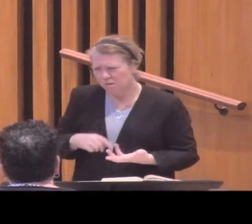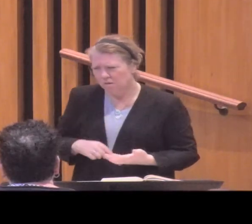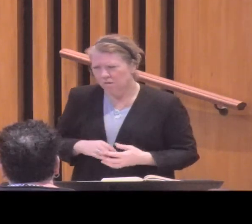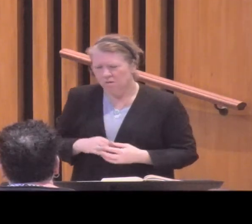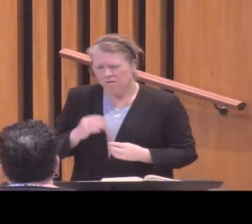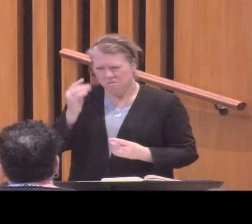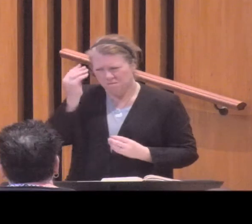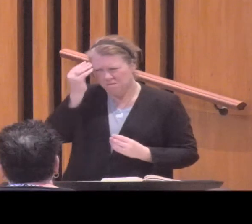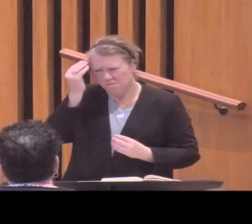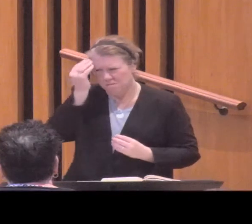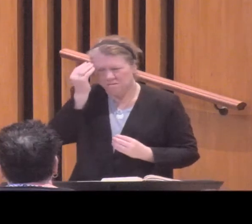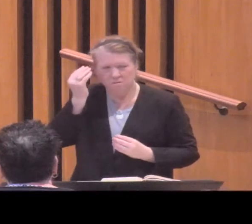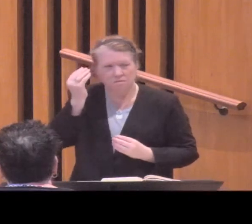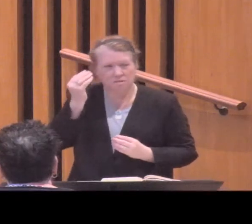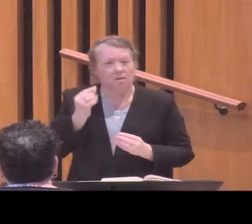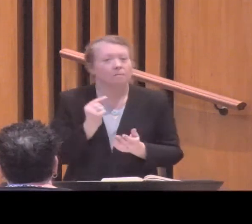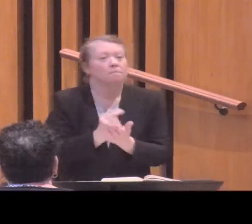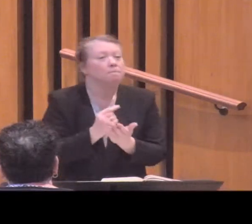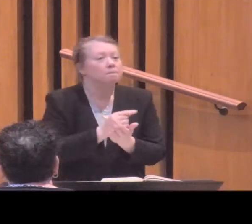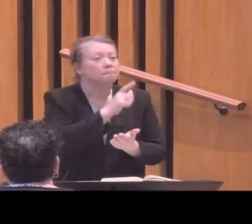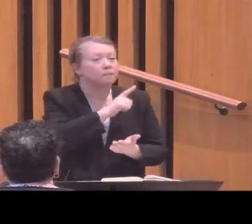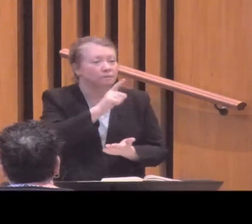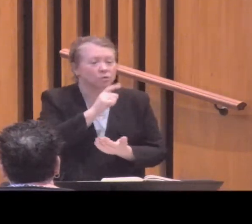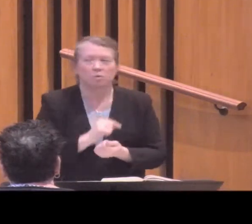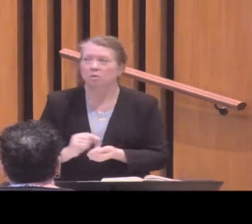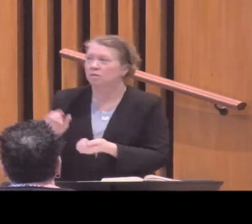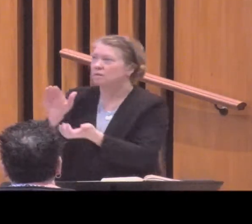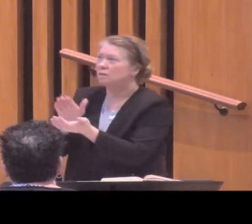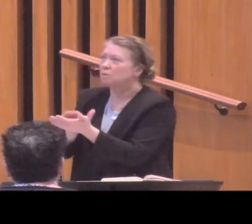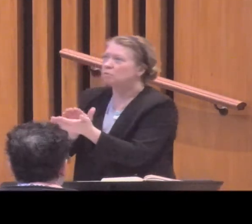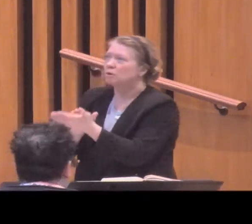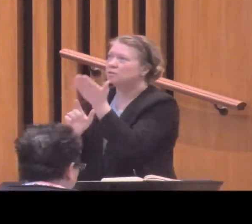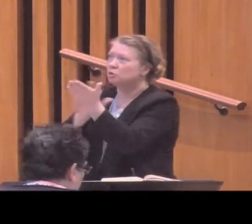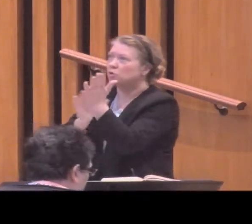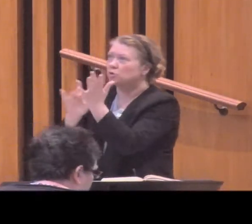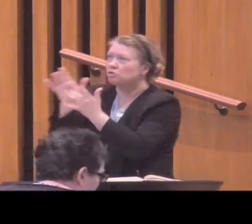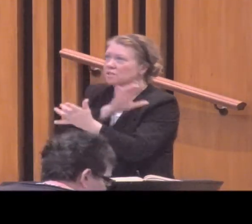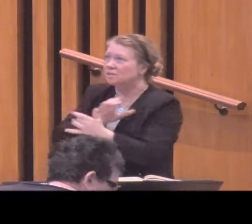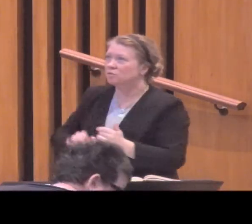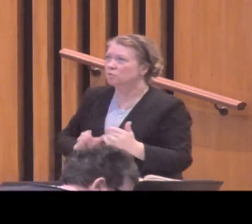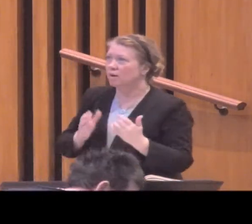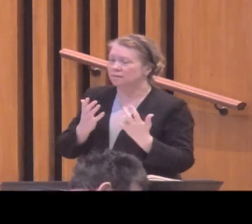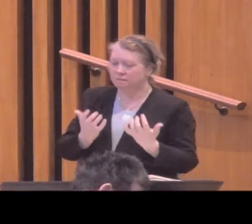The Gospel of the Lord. Praise to you, Lord.